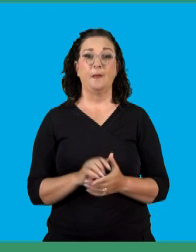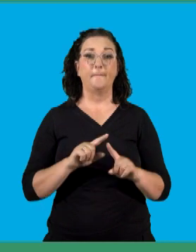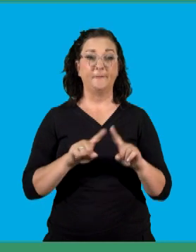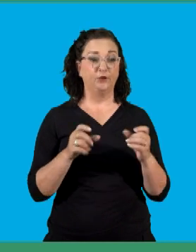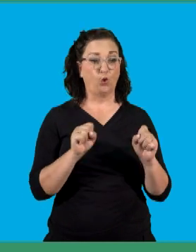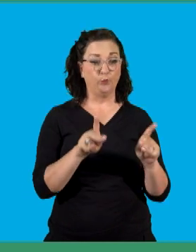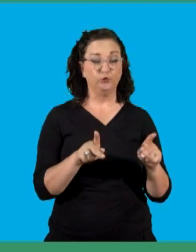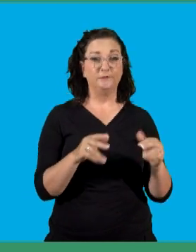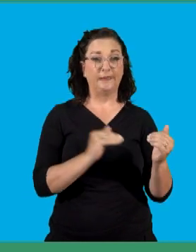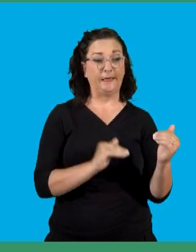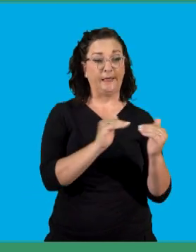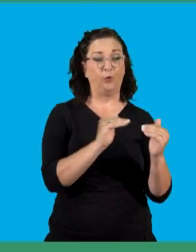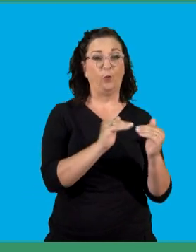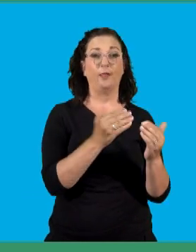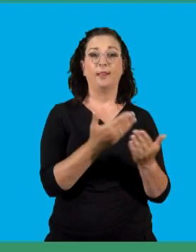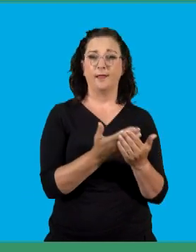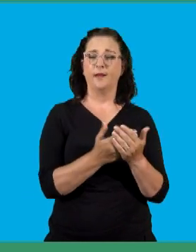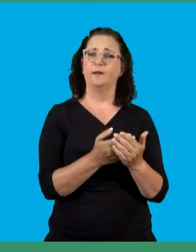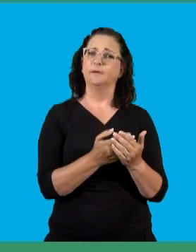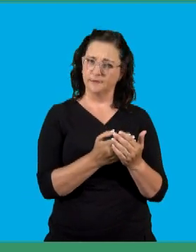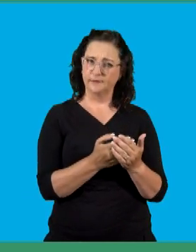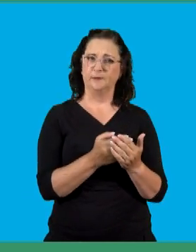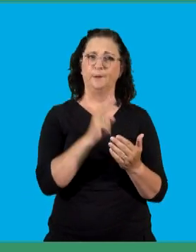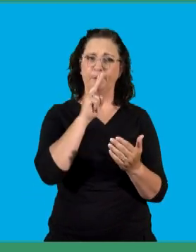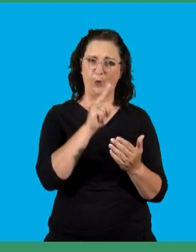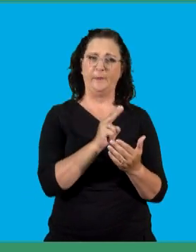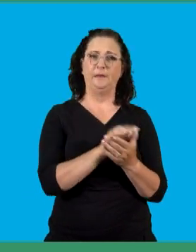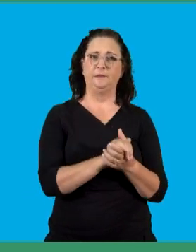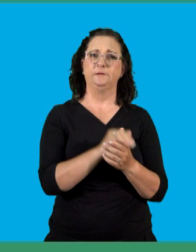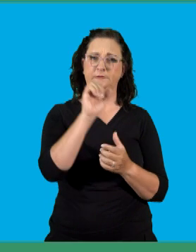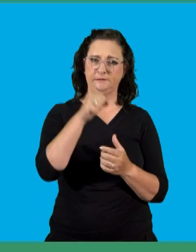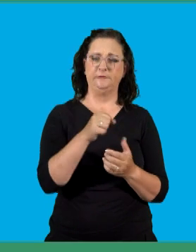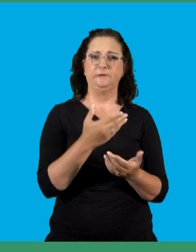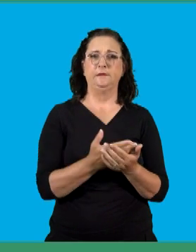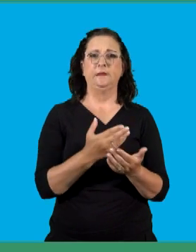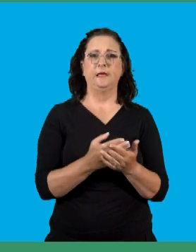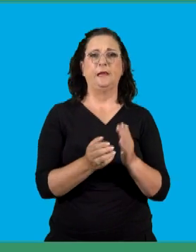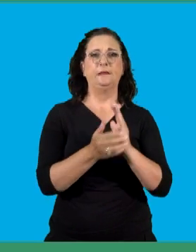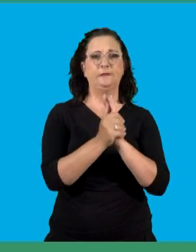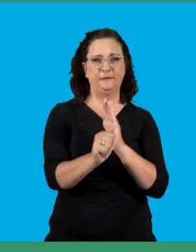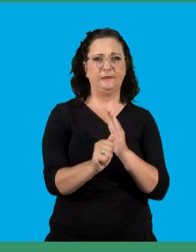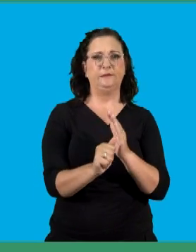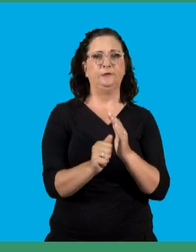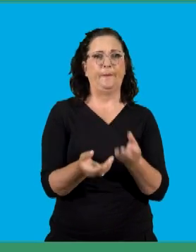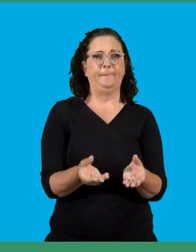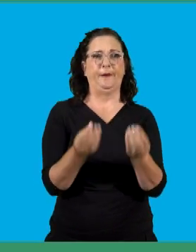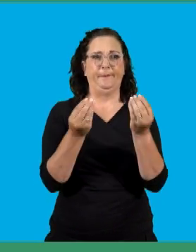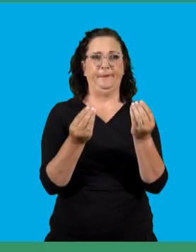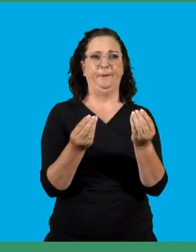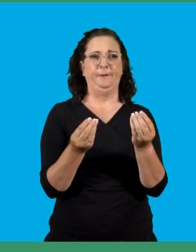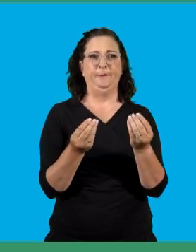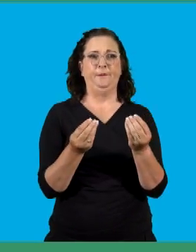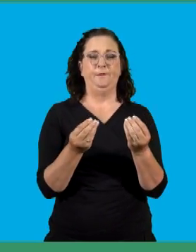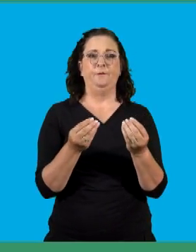every employee to obtain skills that will lead to promotion and career path. So another aim